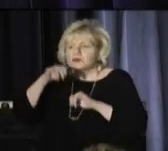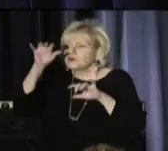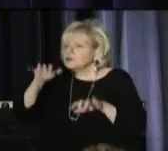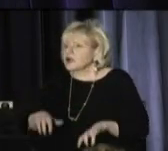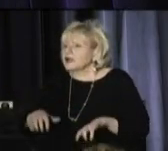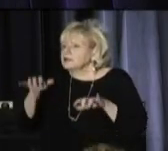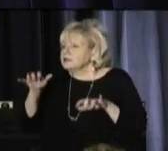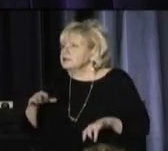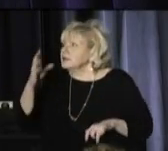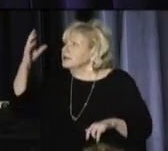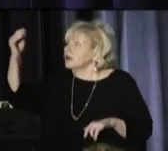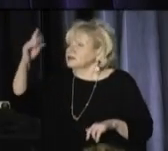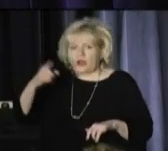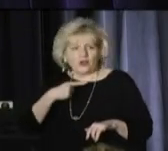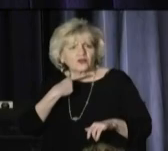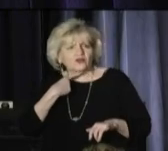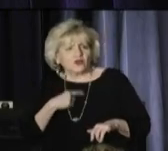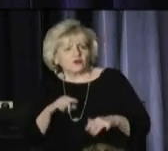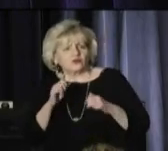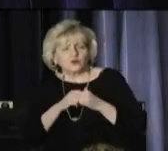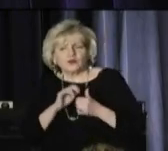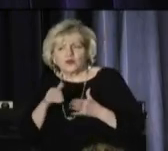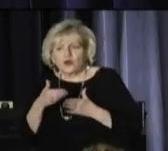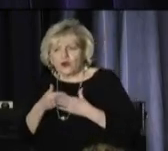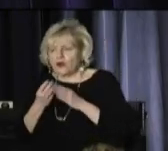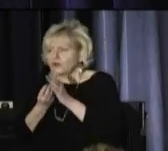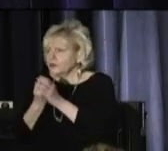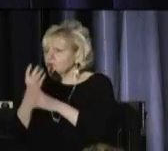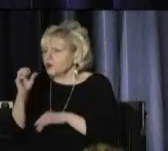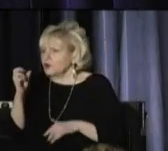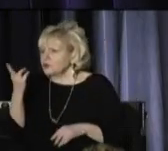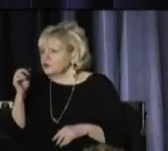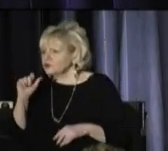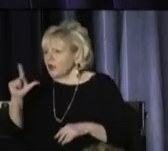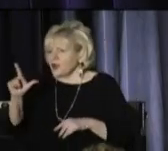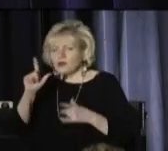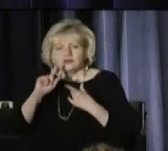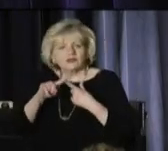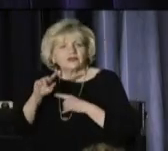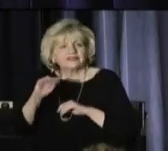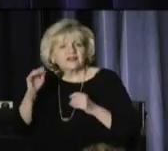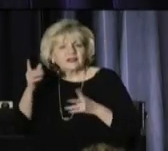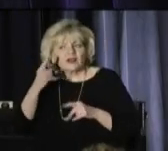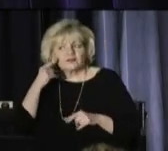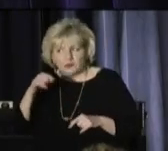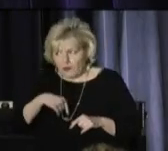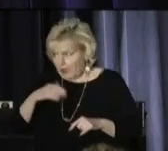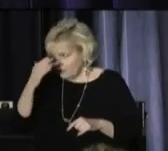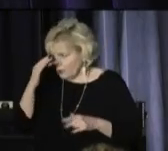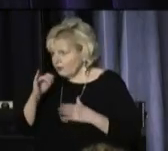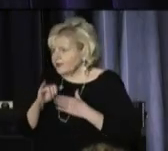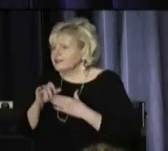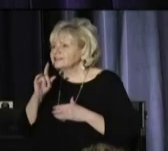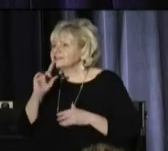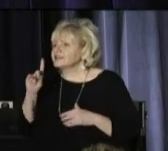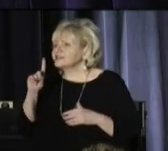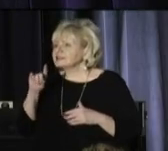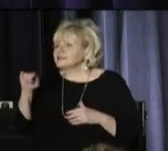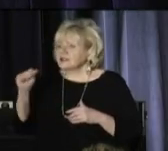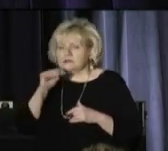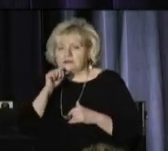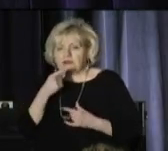thirst while all the while you grow shallow until there's not one drop left for you. I know this is what Tia does not